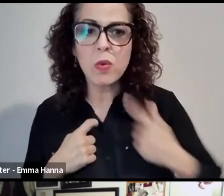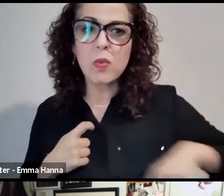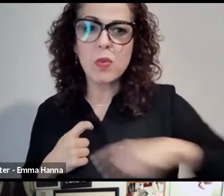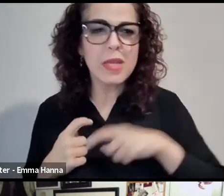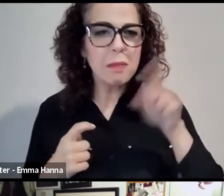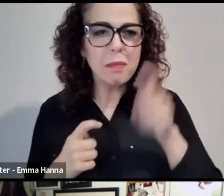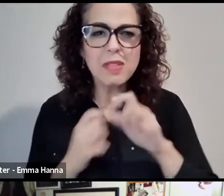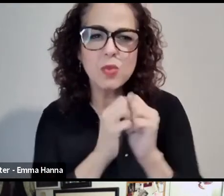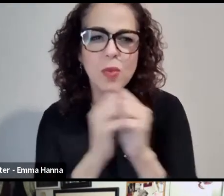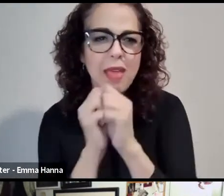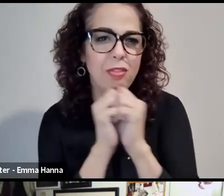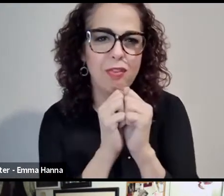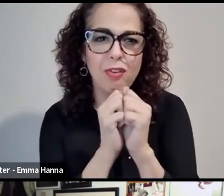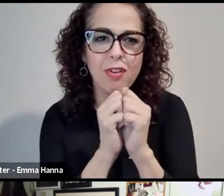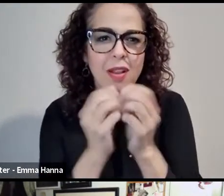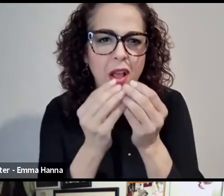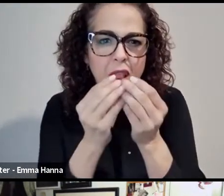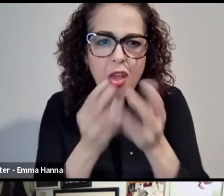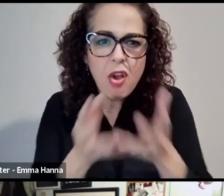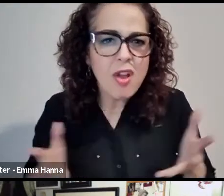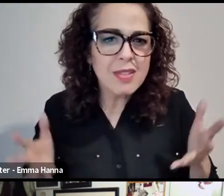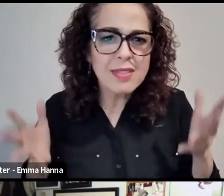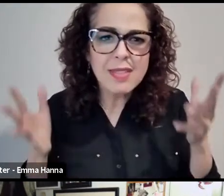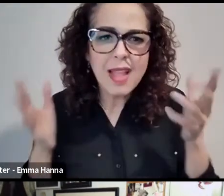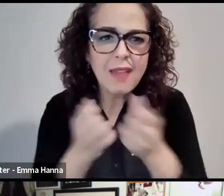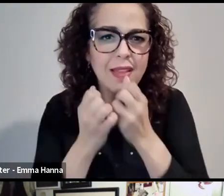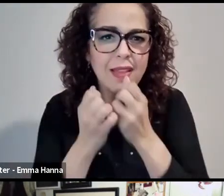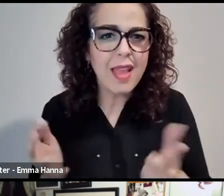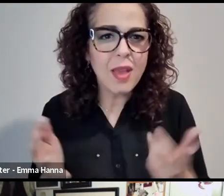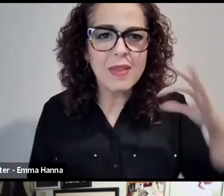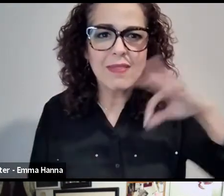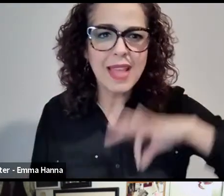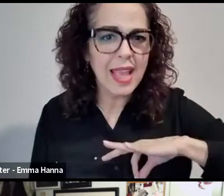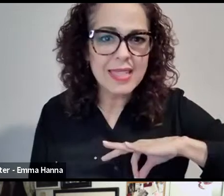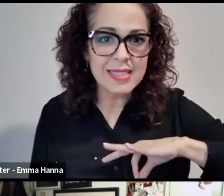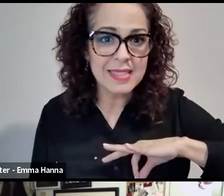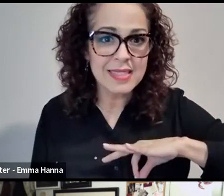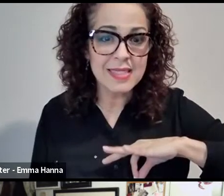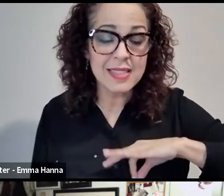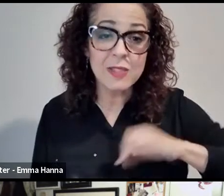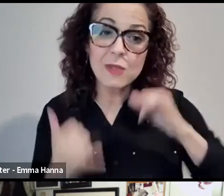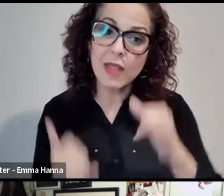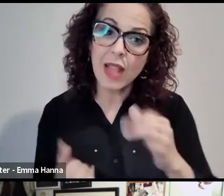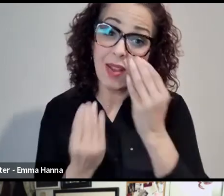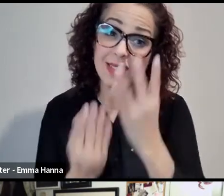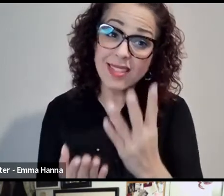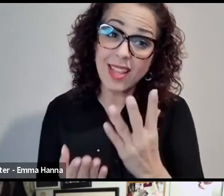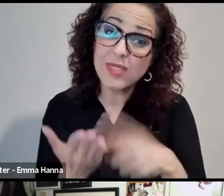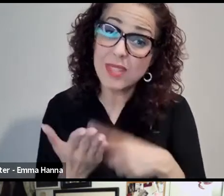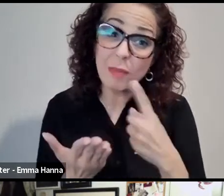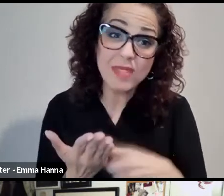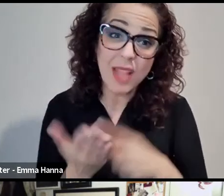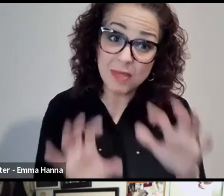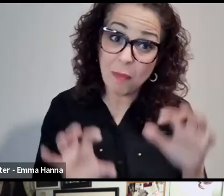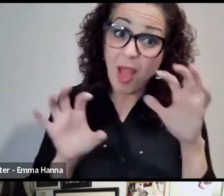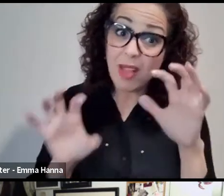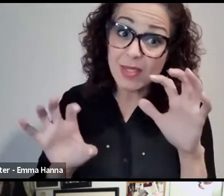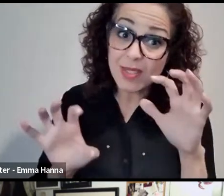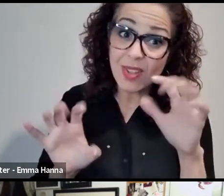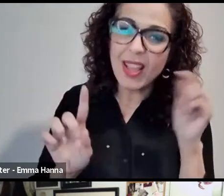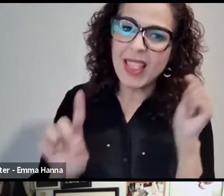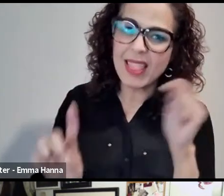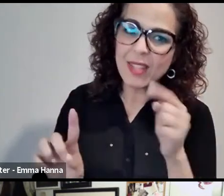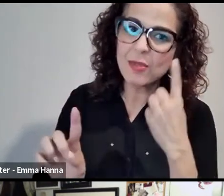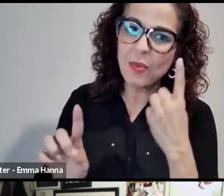gained. And so now I say, sometimes the monster is the one who saves us. It takes